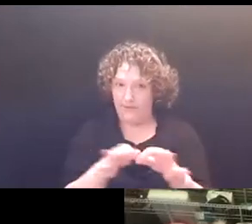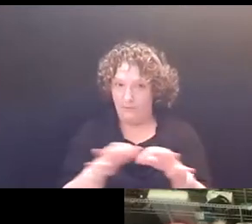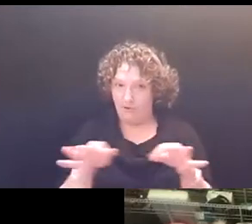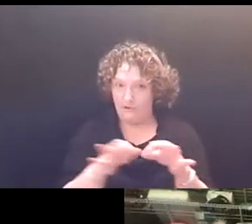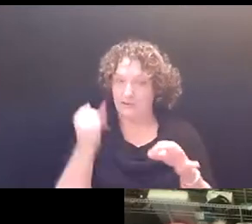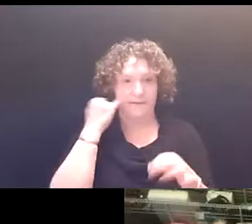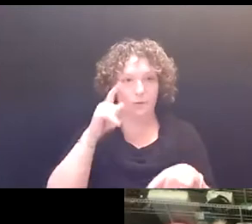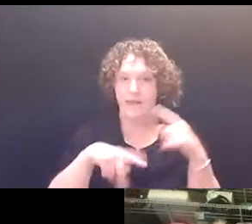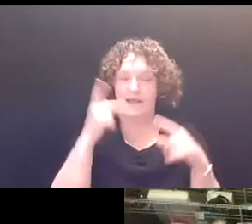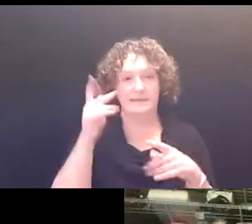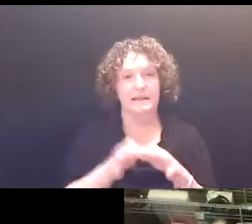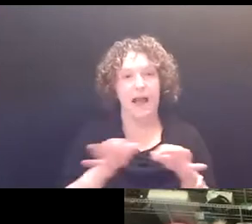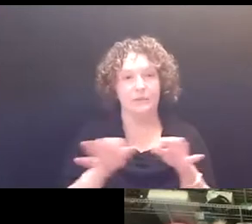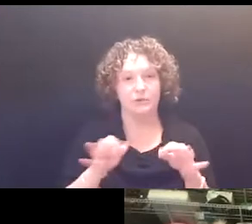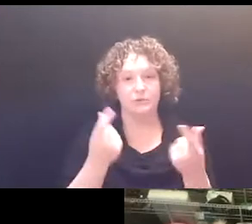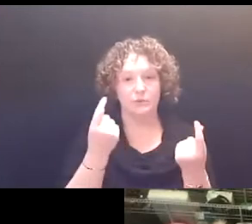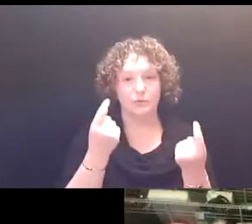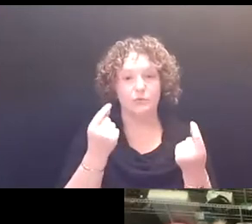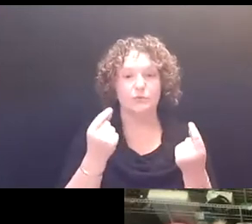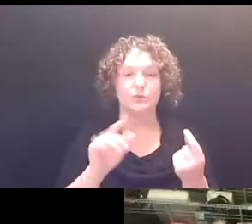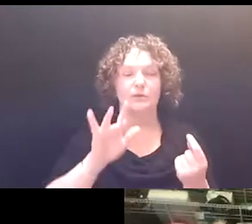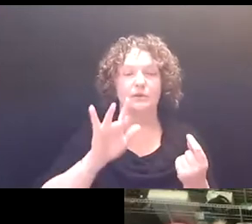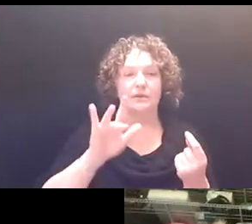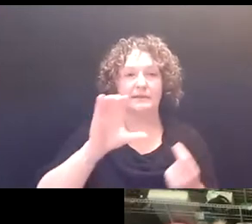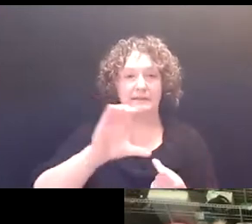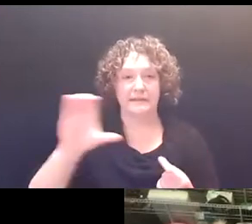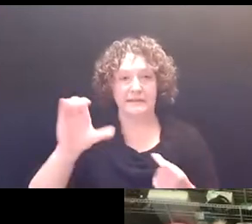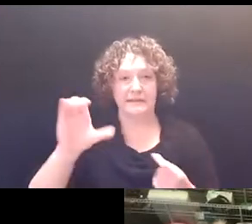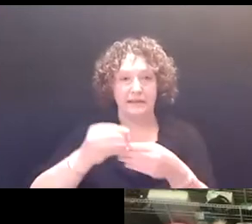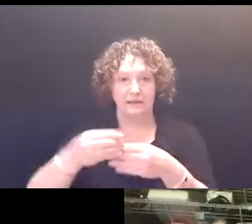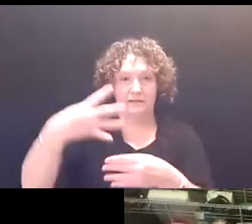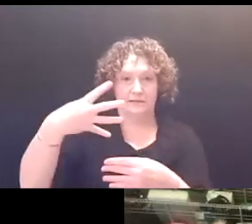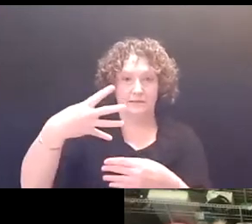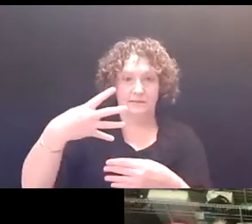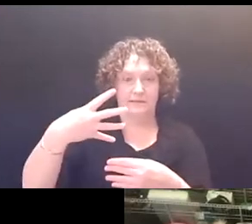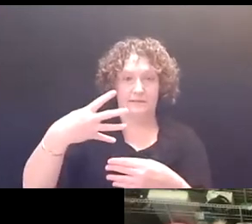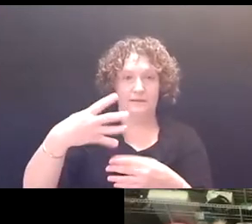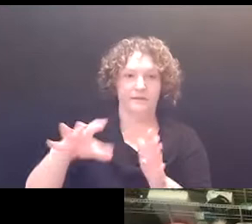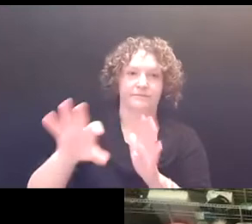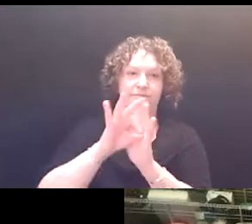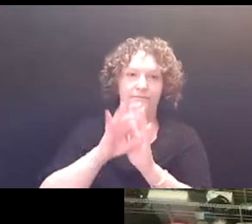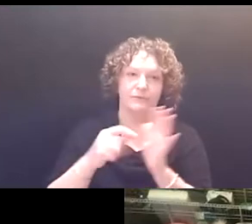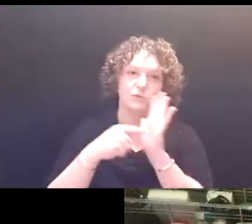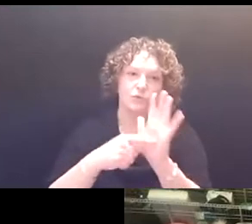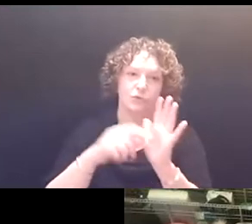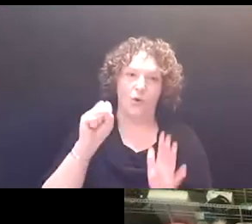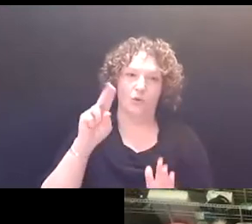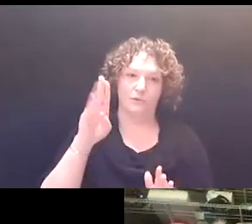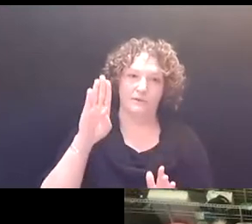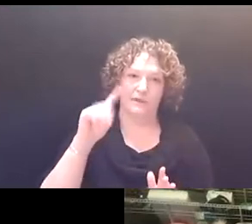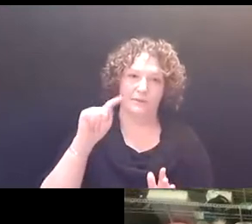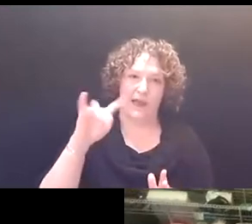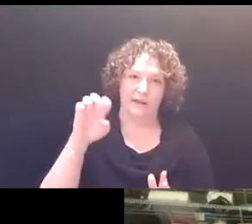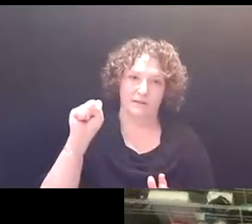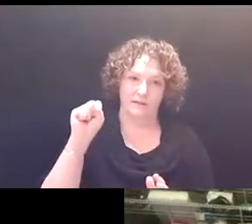We do have captioning on the bottom. If you cannot see that, you could